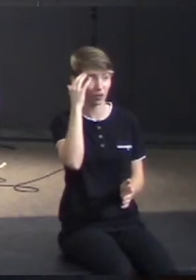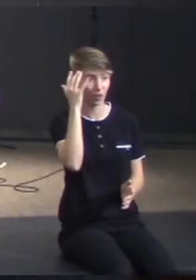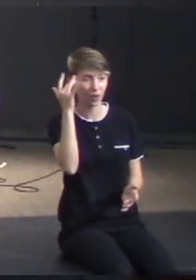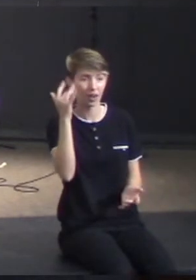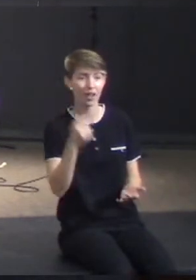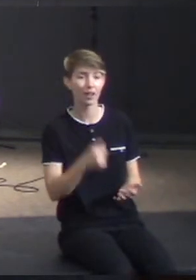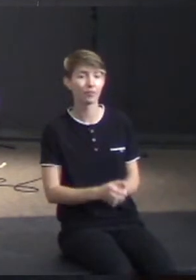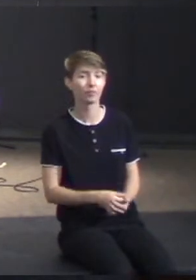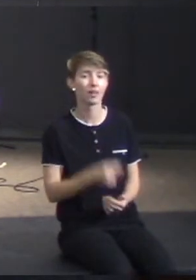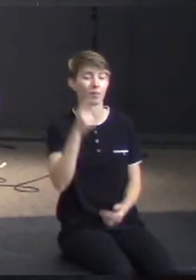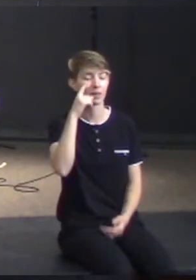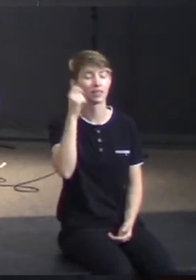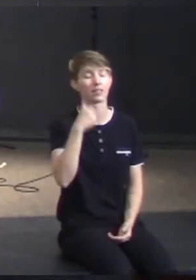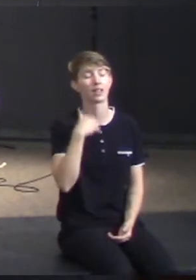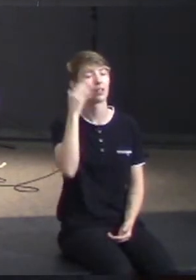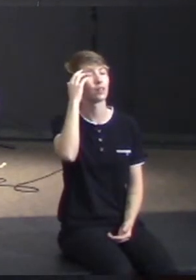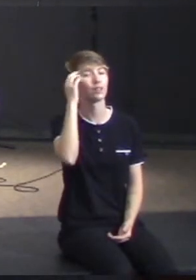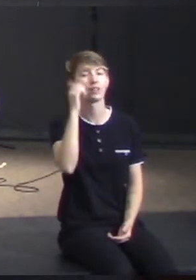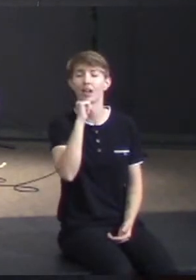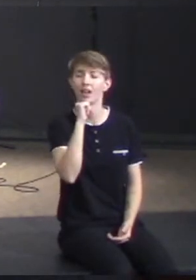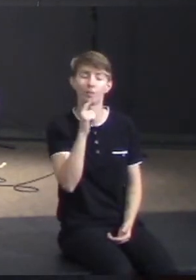true.